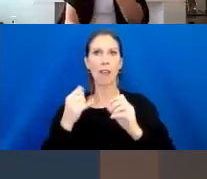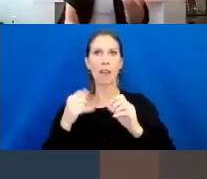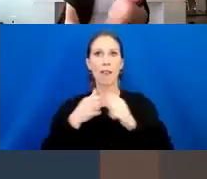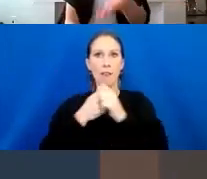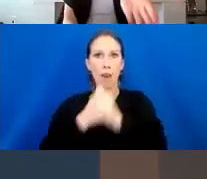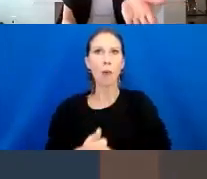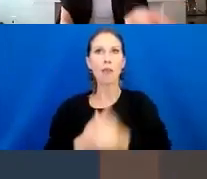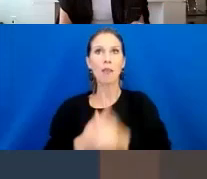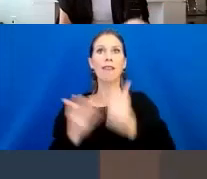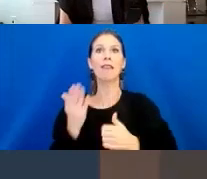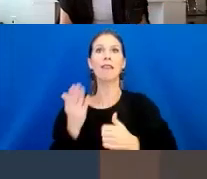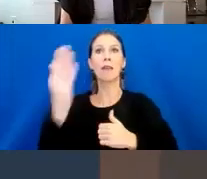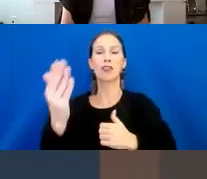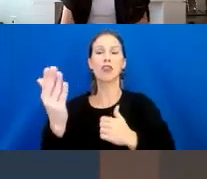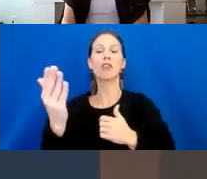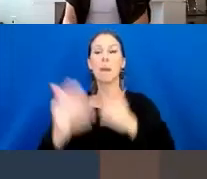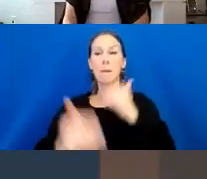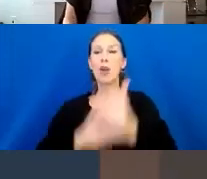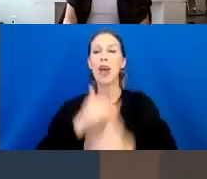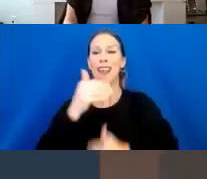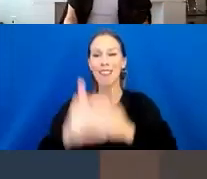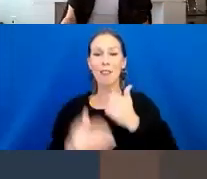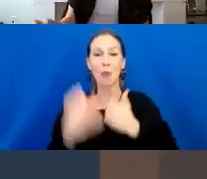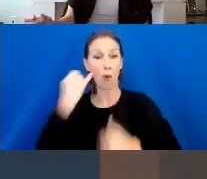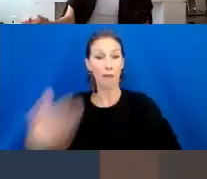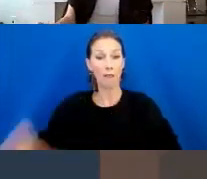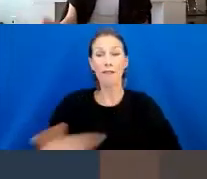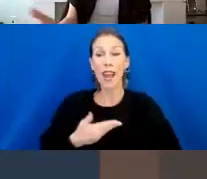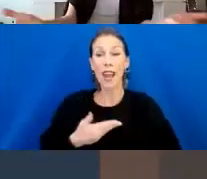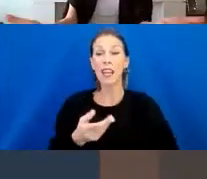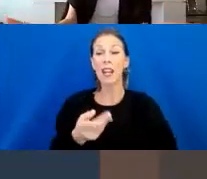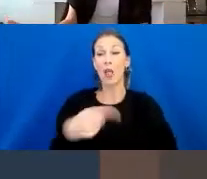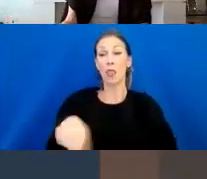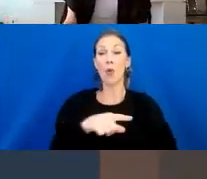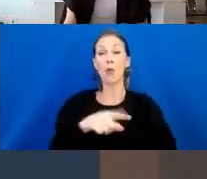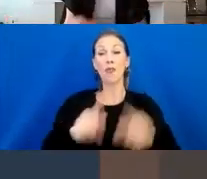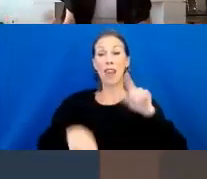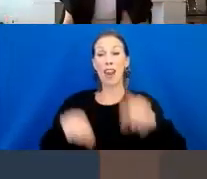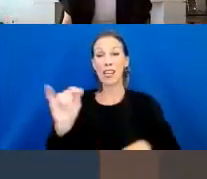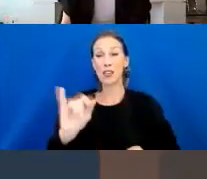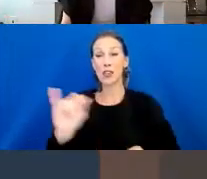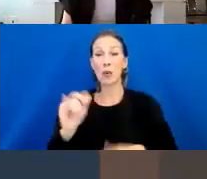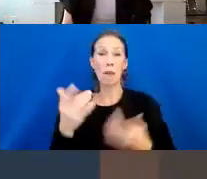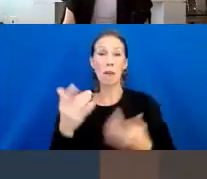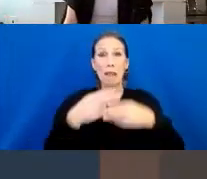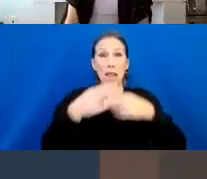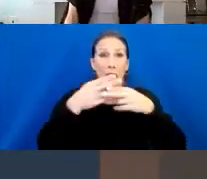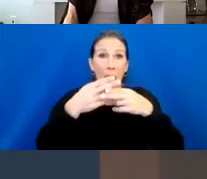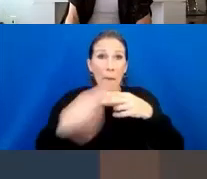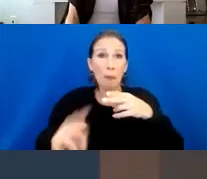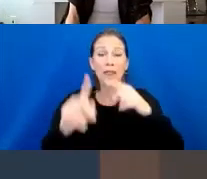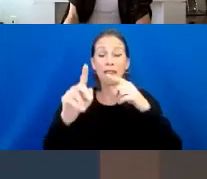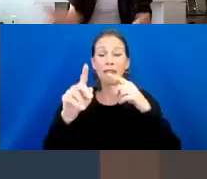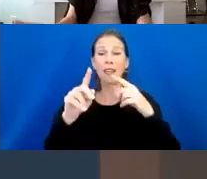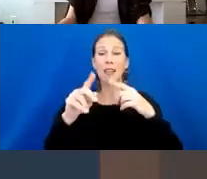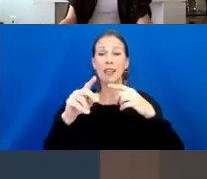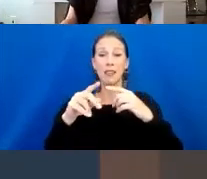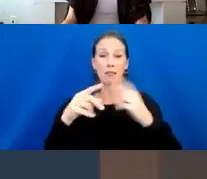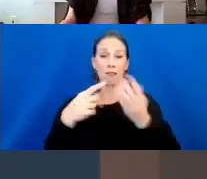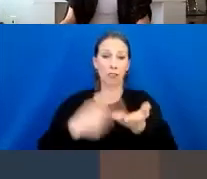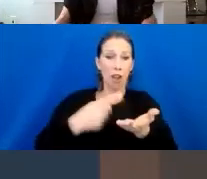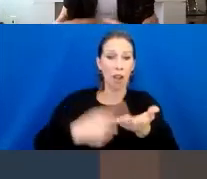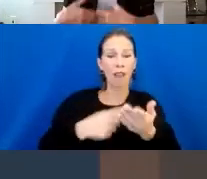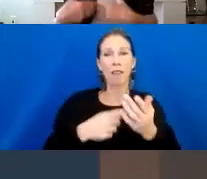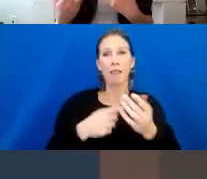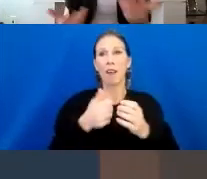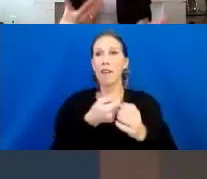symposia, they too can vary. Sometimes it's a brief lightning talk of three or four people talking for 3 or 4 minutes